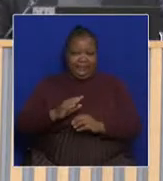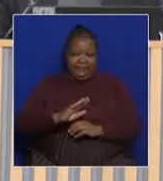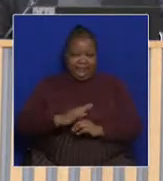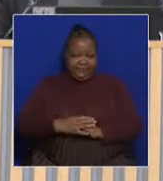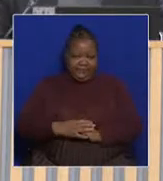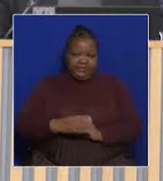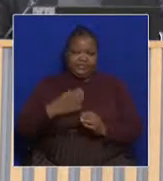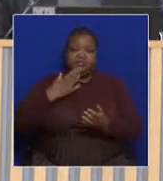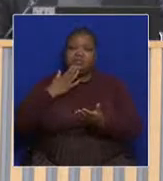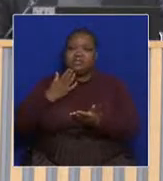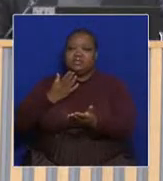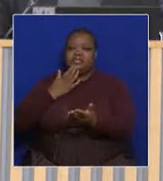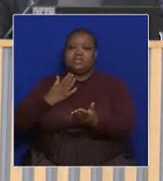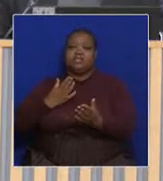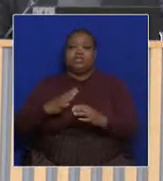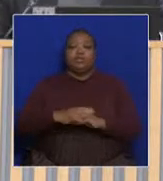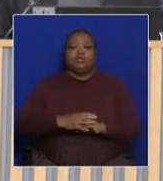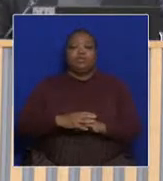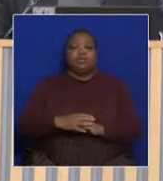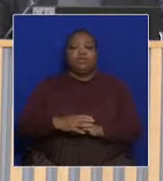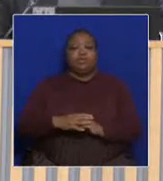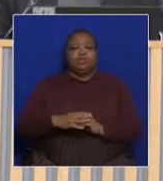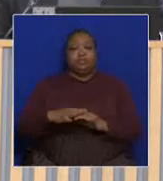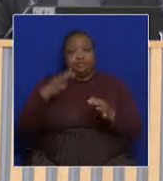The following ruling is made.